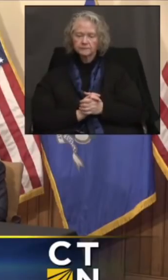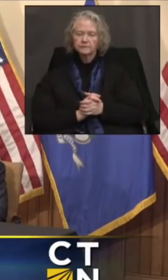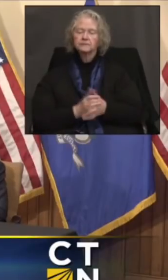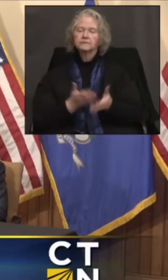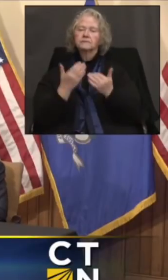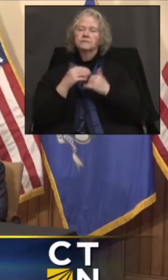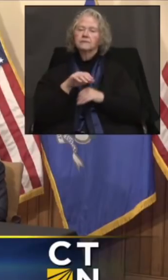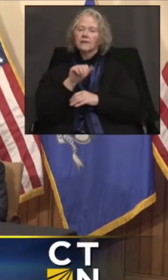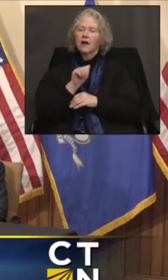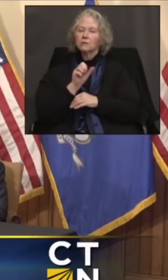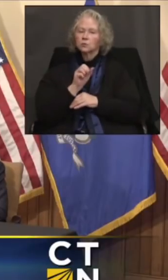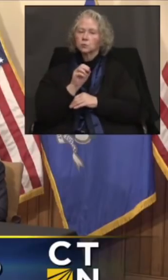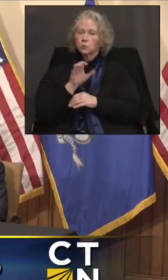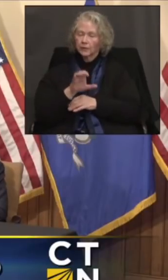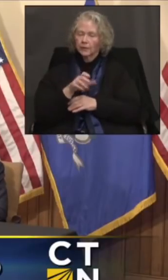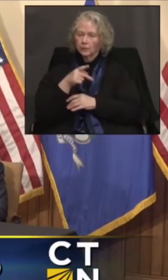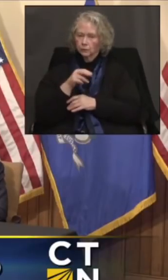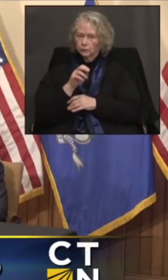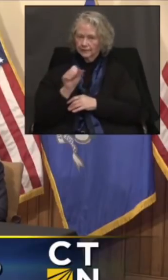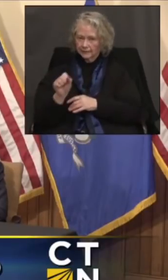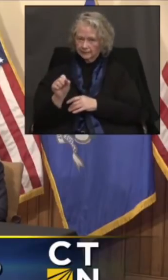The Associated Press.